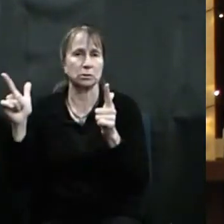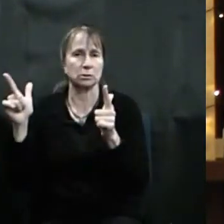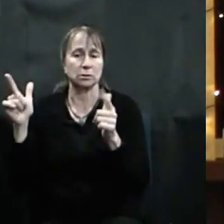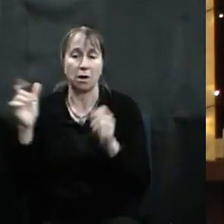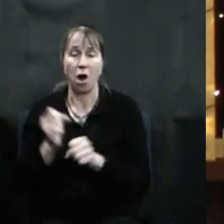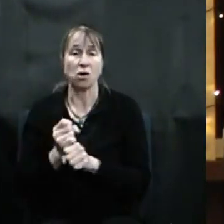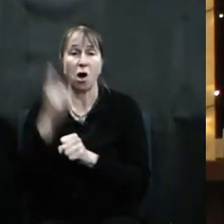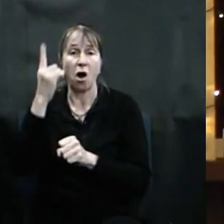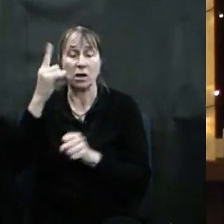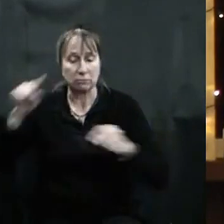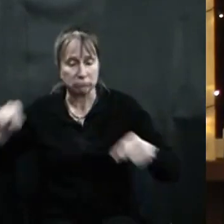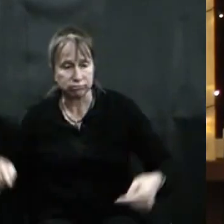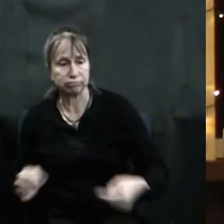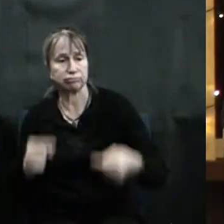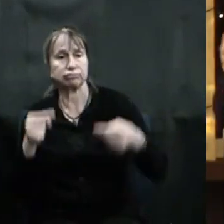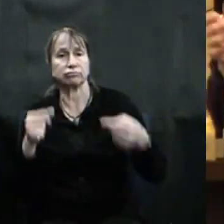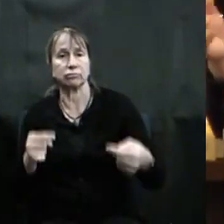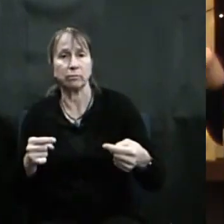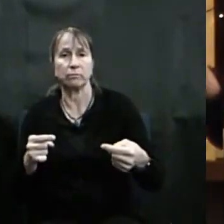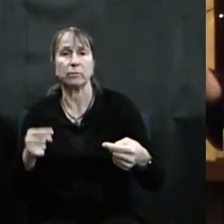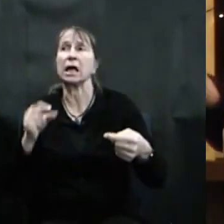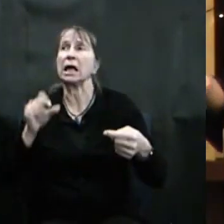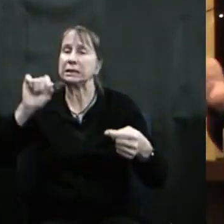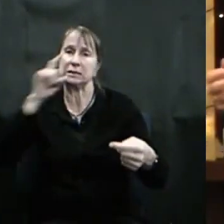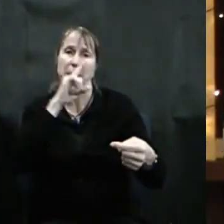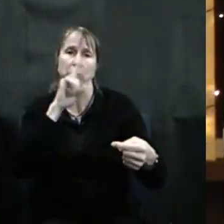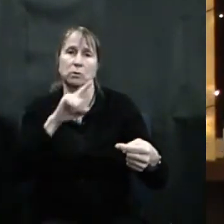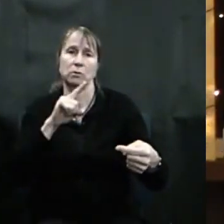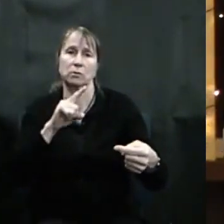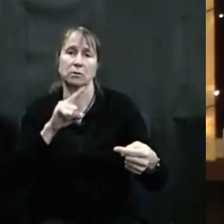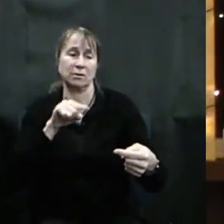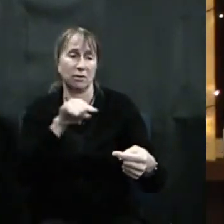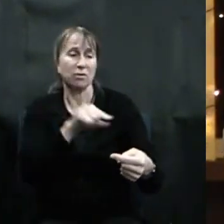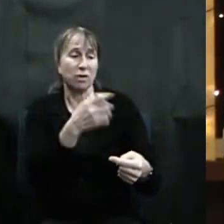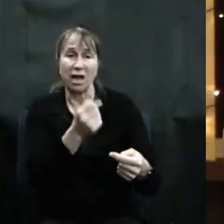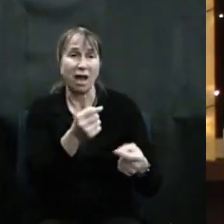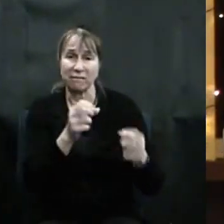when God is against you, what hope can there be?